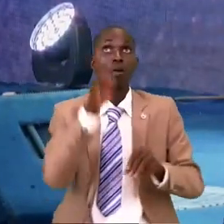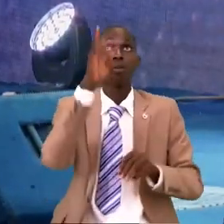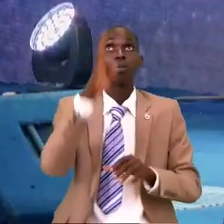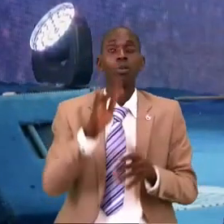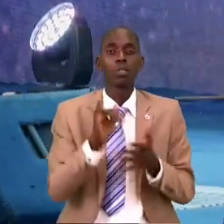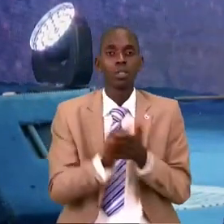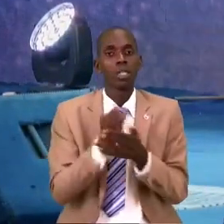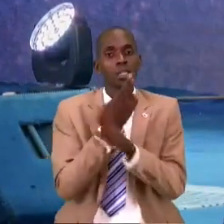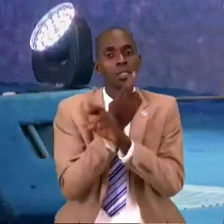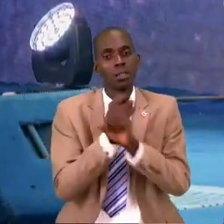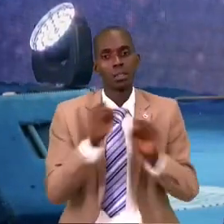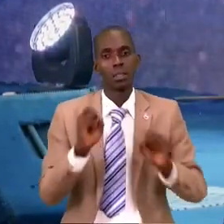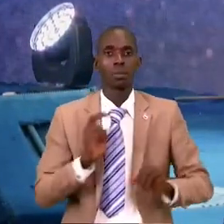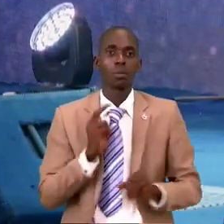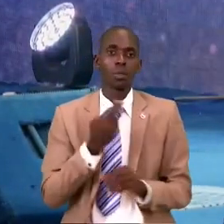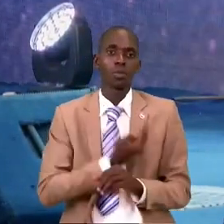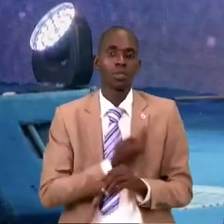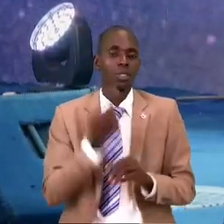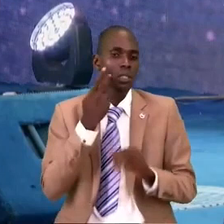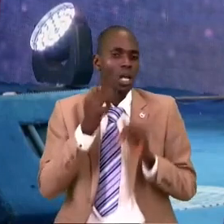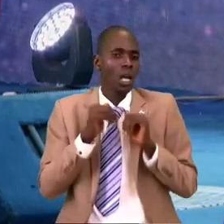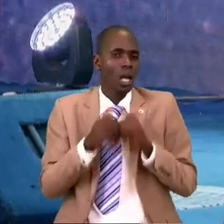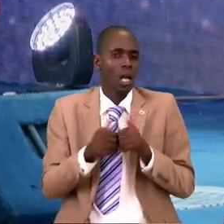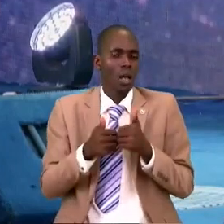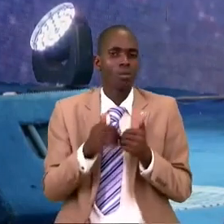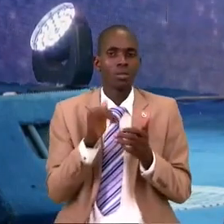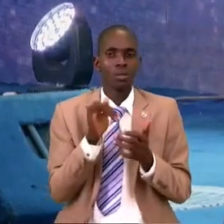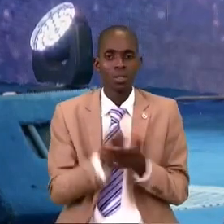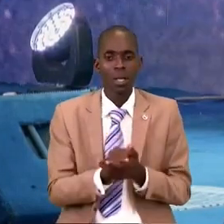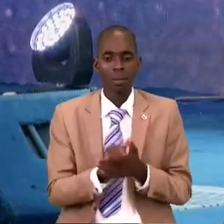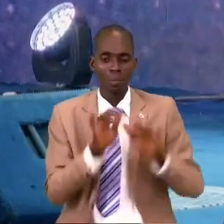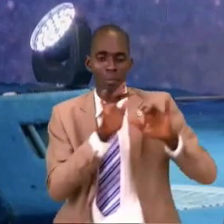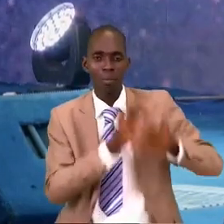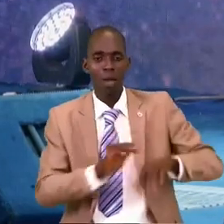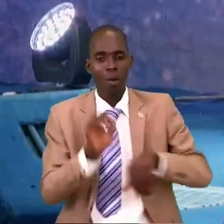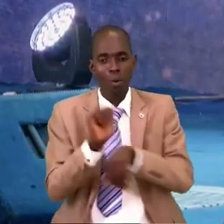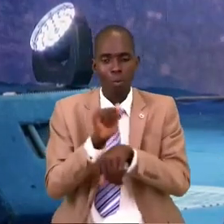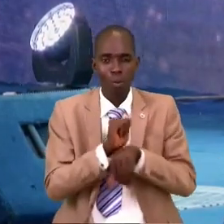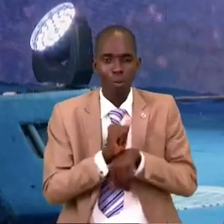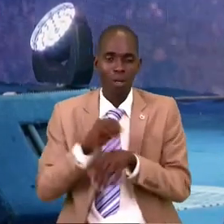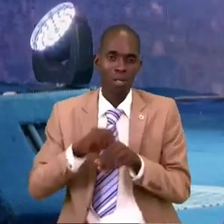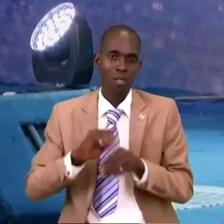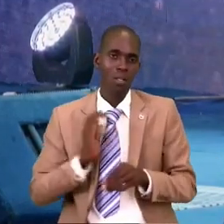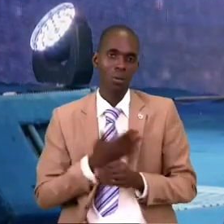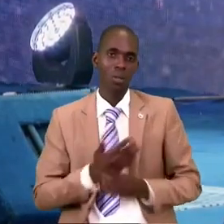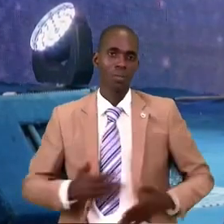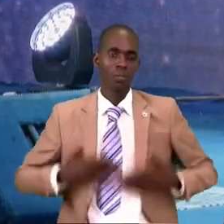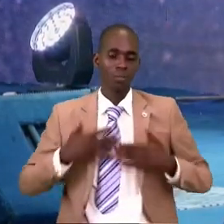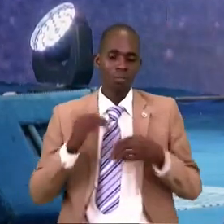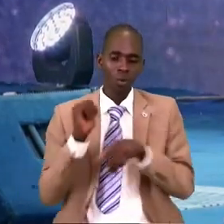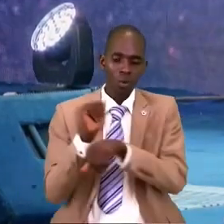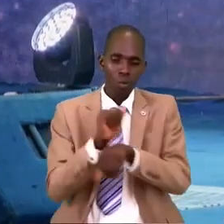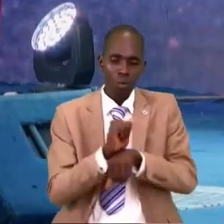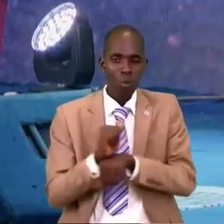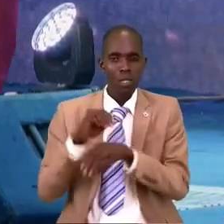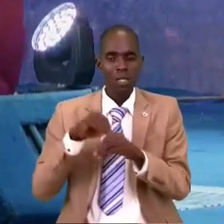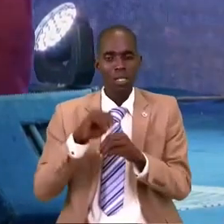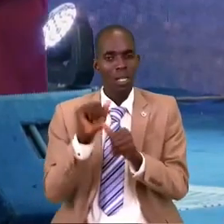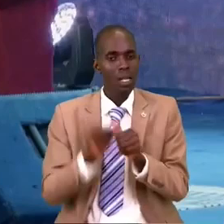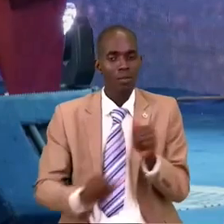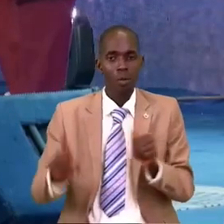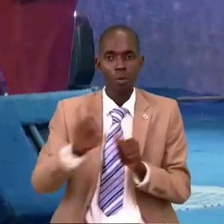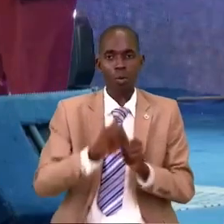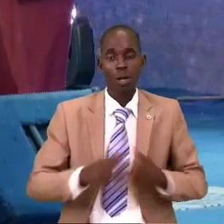works in every life, and how that mercy of God will work in your life. In Psalm 51, reading from